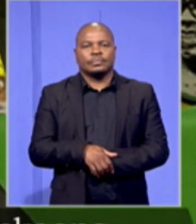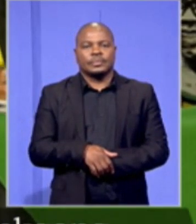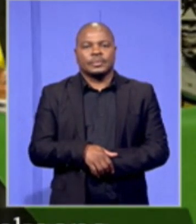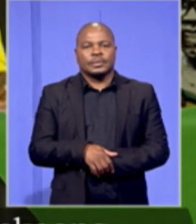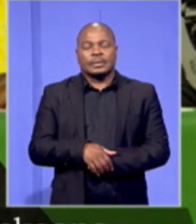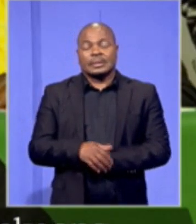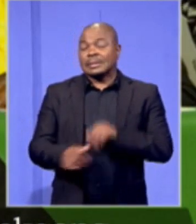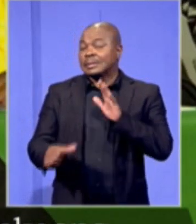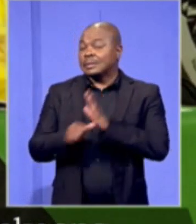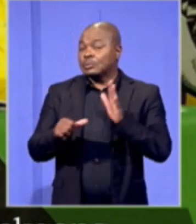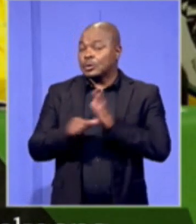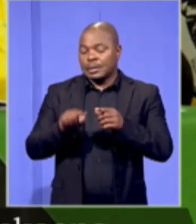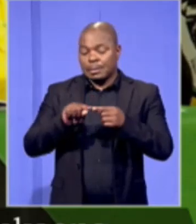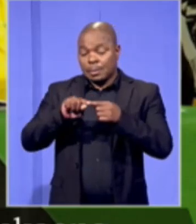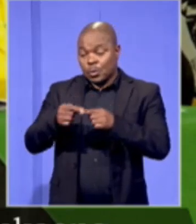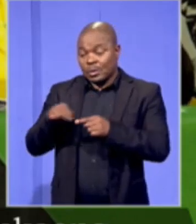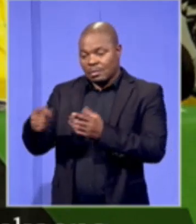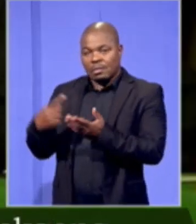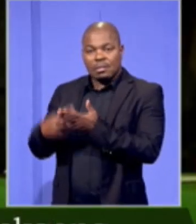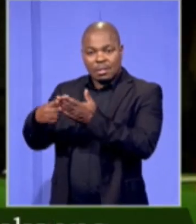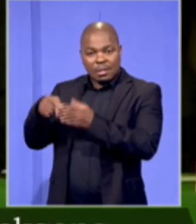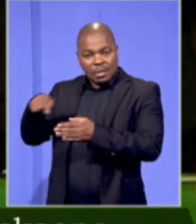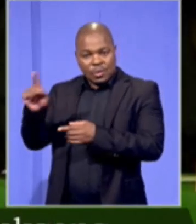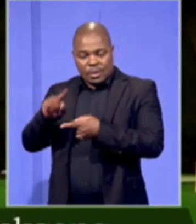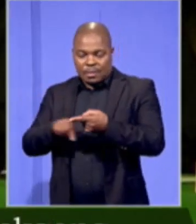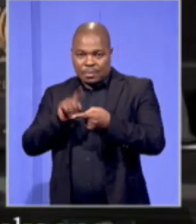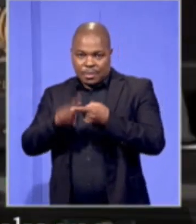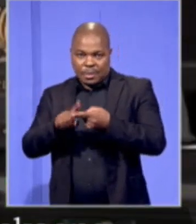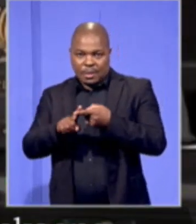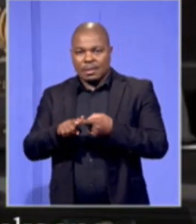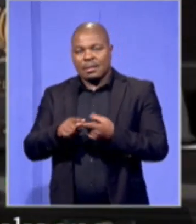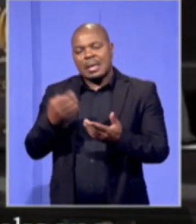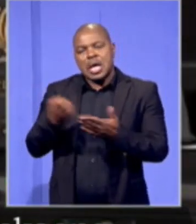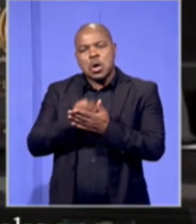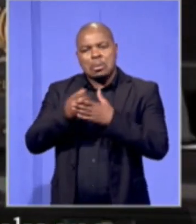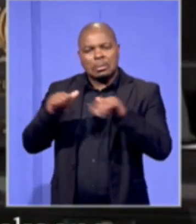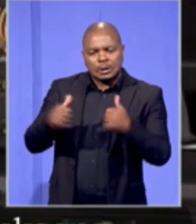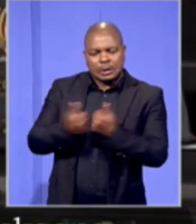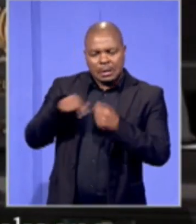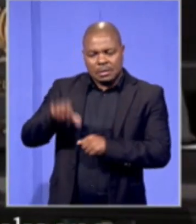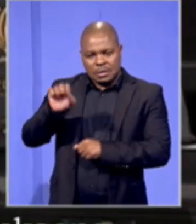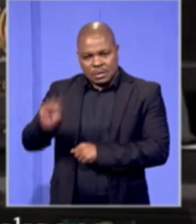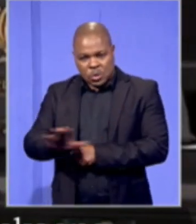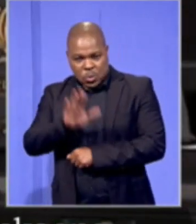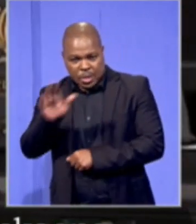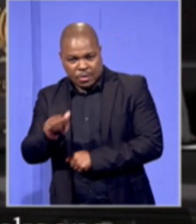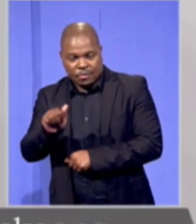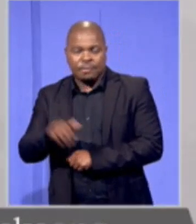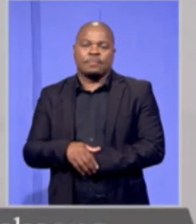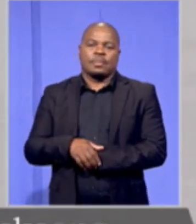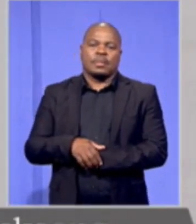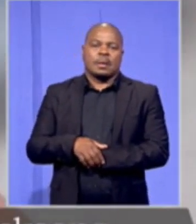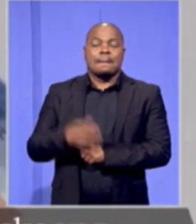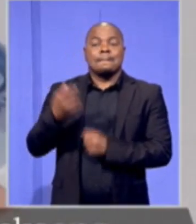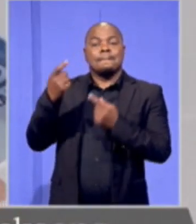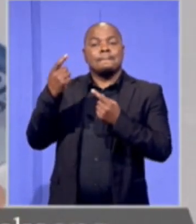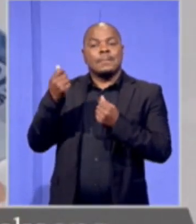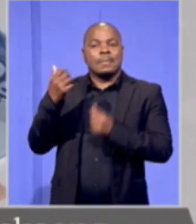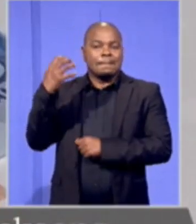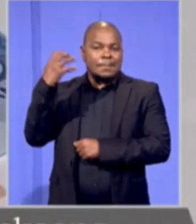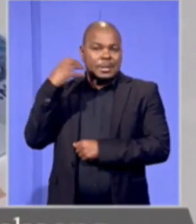Dintlha tsa bohlokwa tseo ANC e tla di tshohla di kenyeletsa diphephetso tsa moruo tseo naha e tobaneng le tsona. Tebelo ke hore letona la ditjhelete